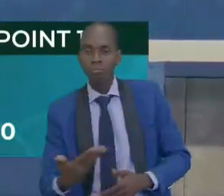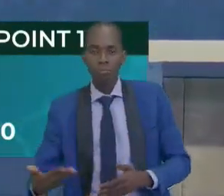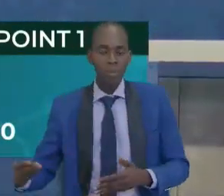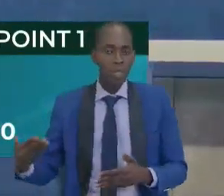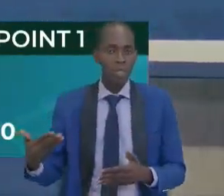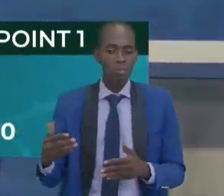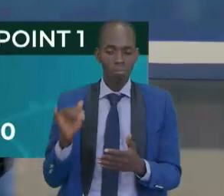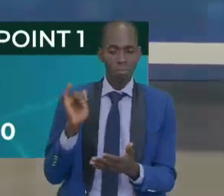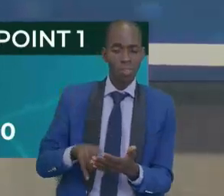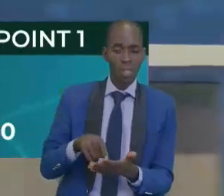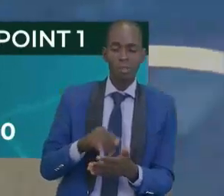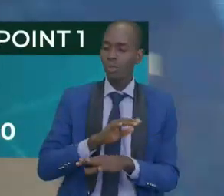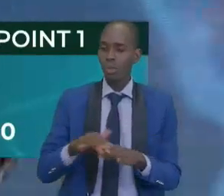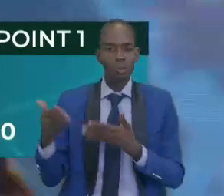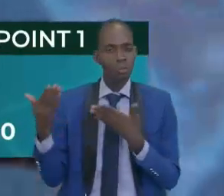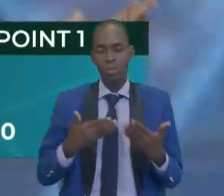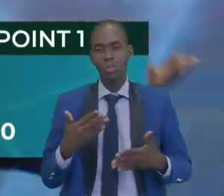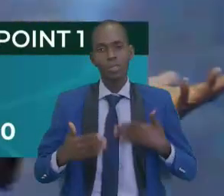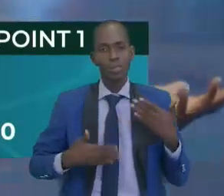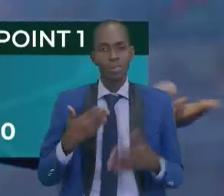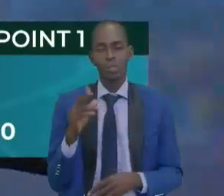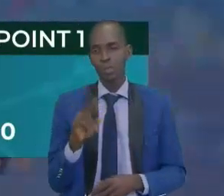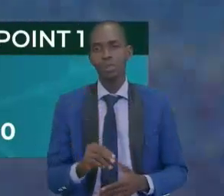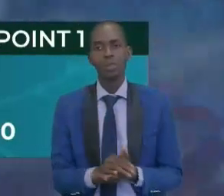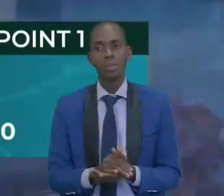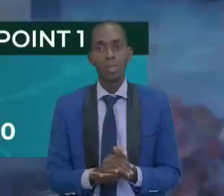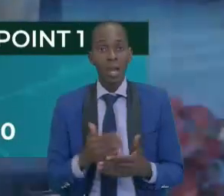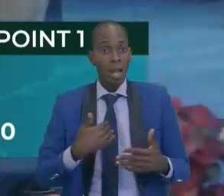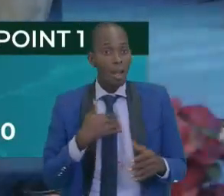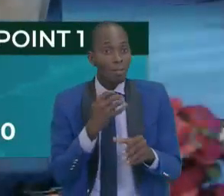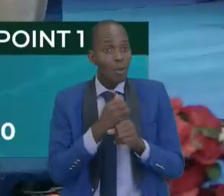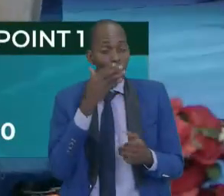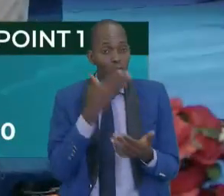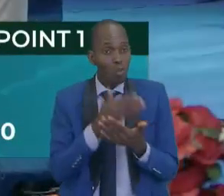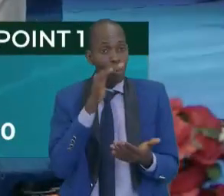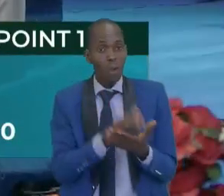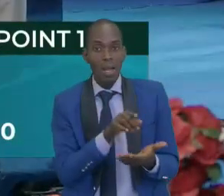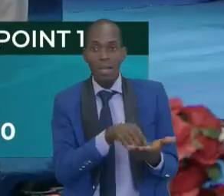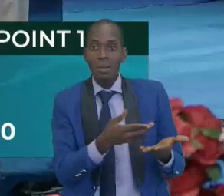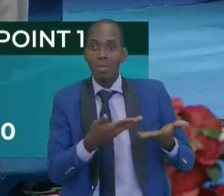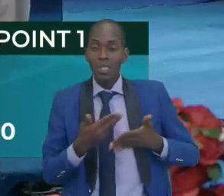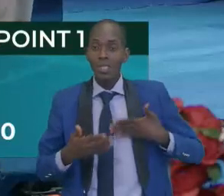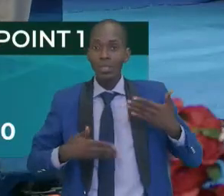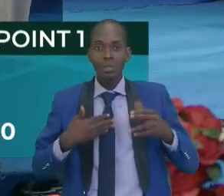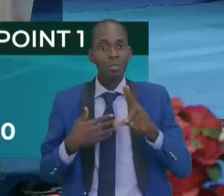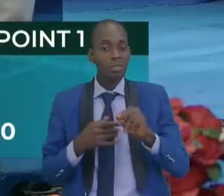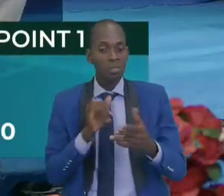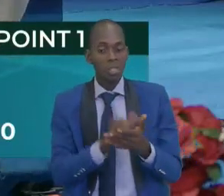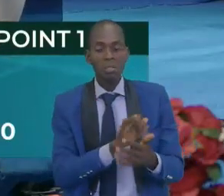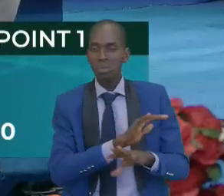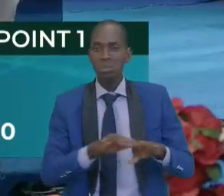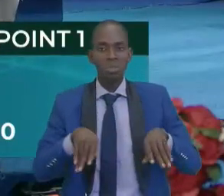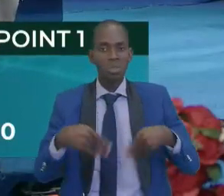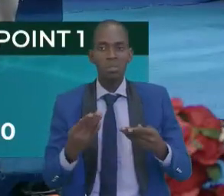That doesn't bring joy. Have a good wife? That doesn't bring perpetual joy.